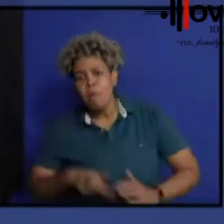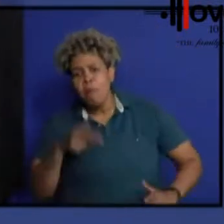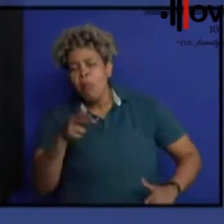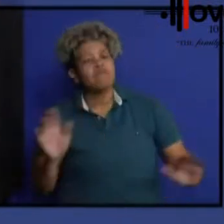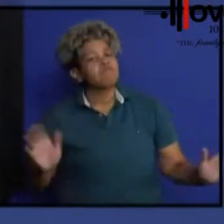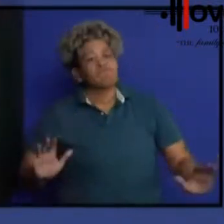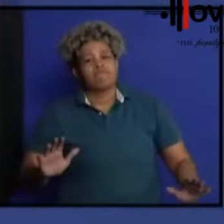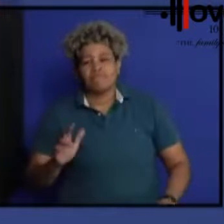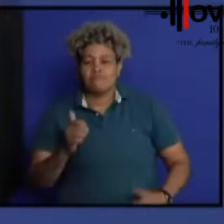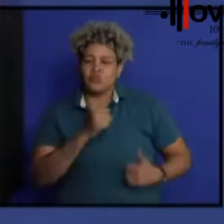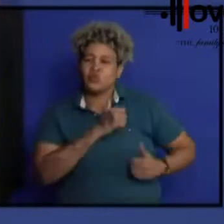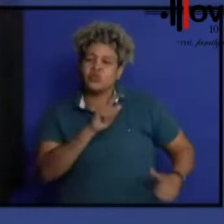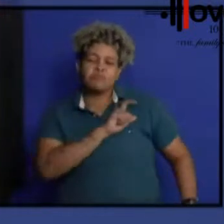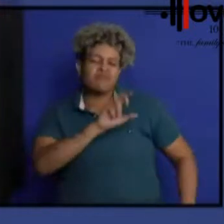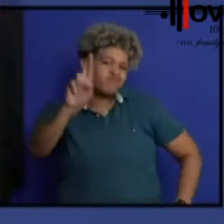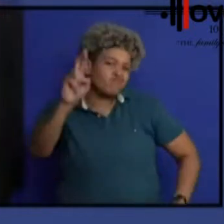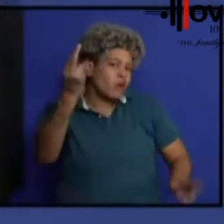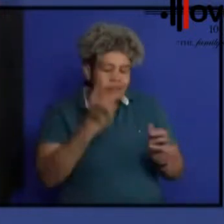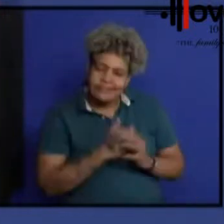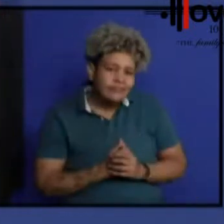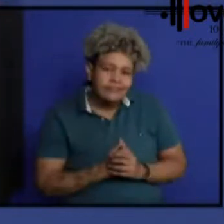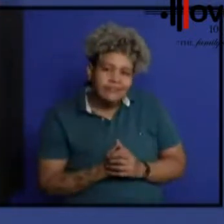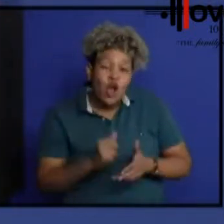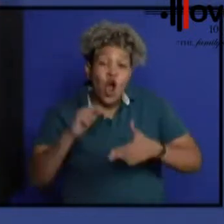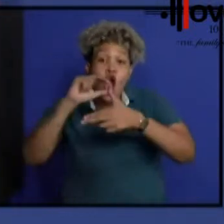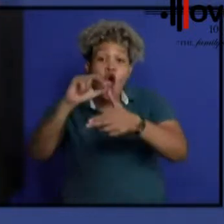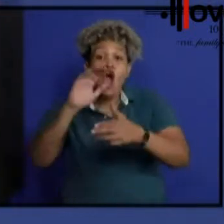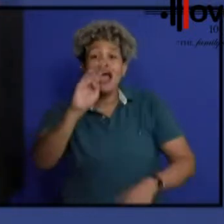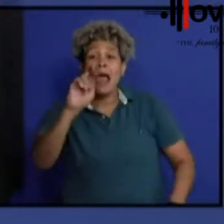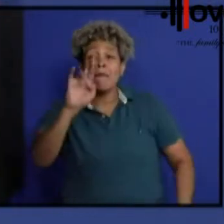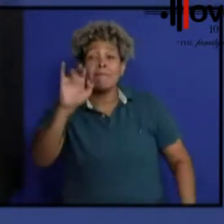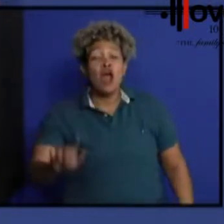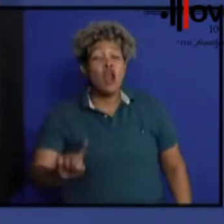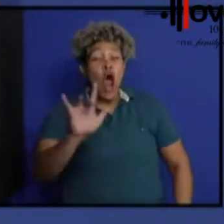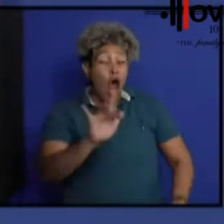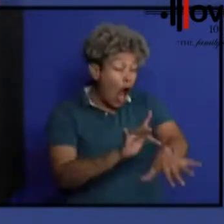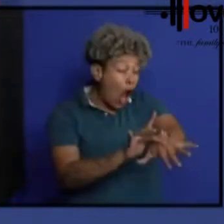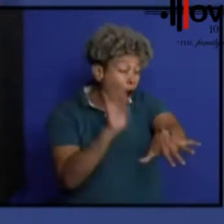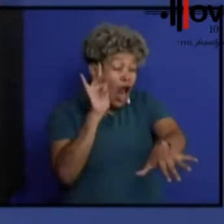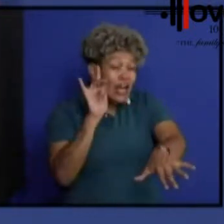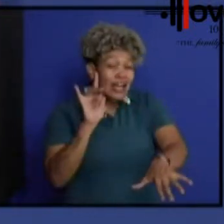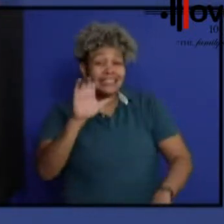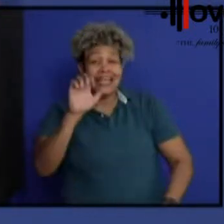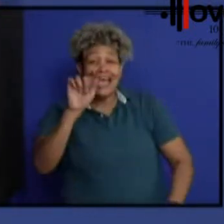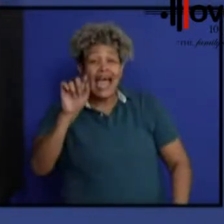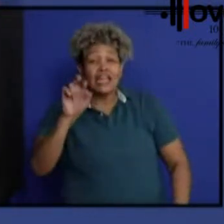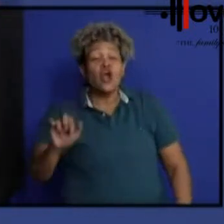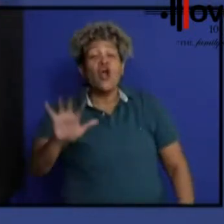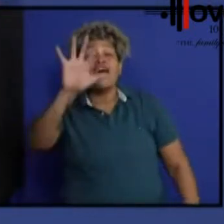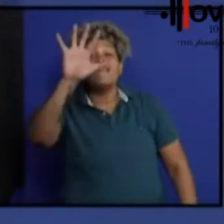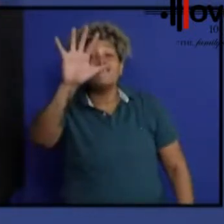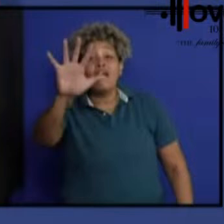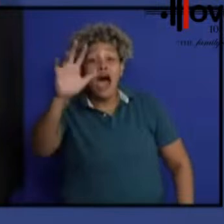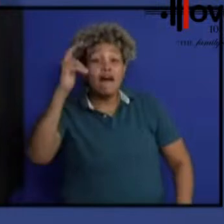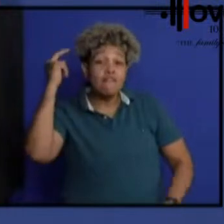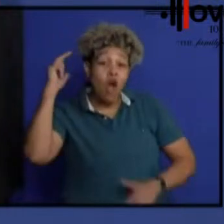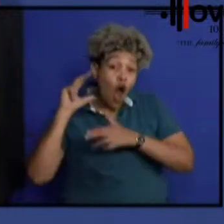Hurricane Beryl is the earliest Category 5 hurricane on